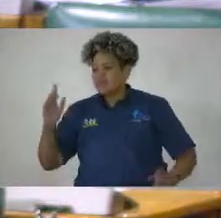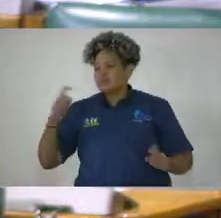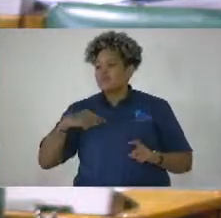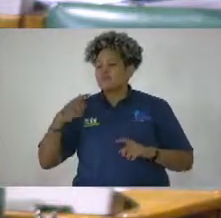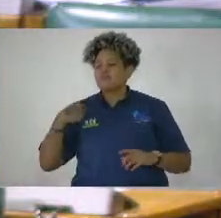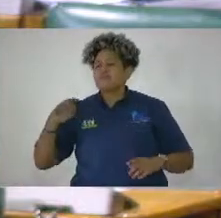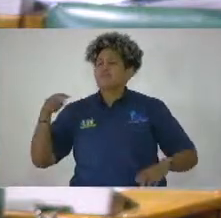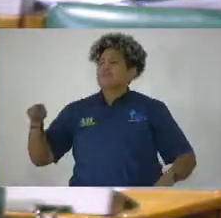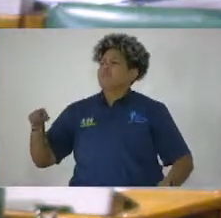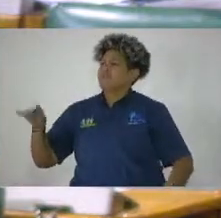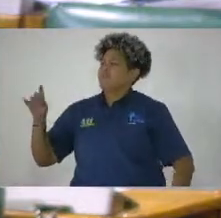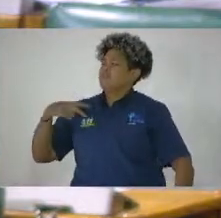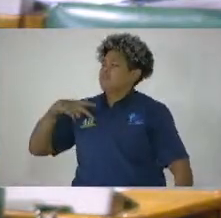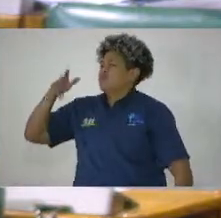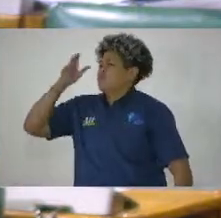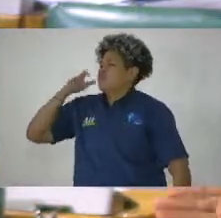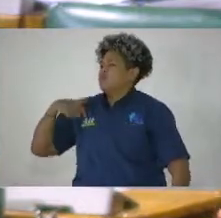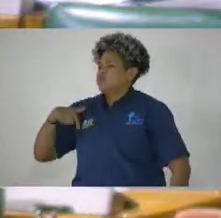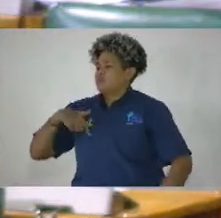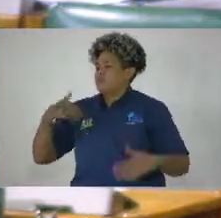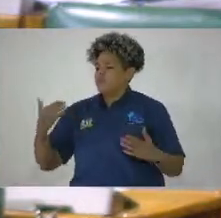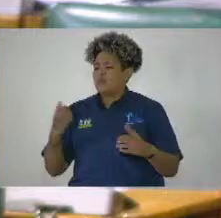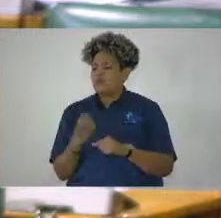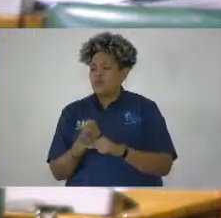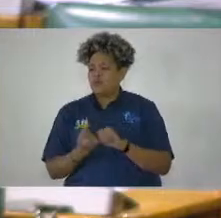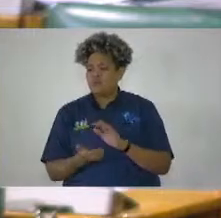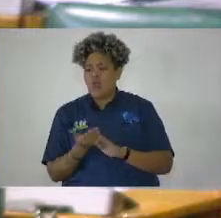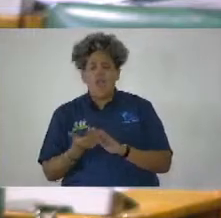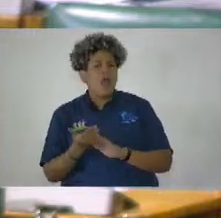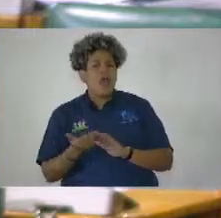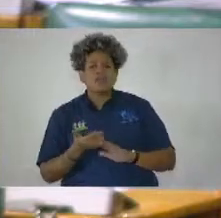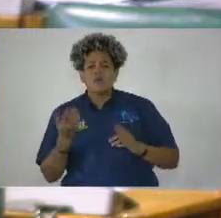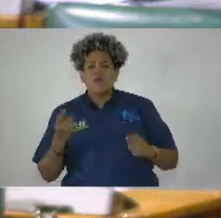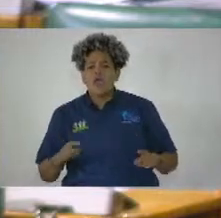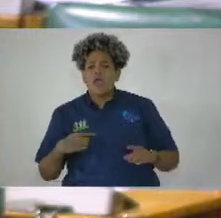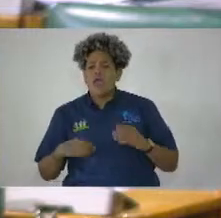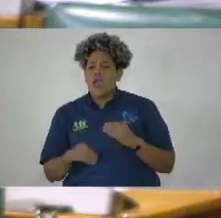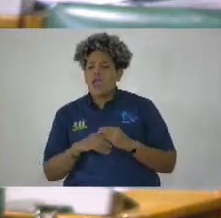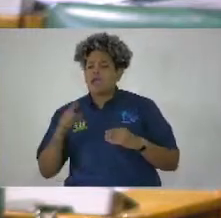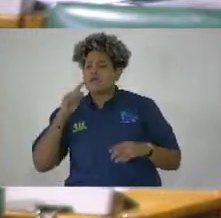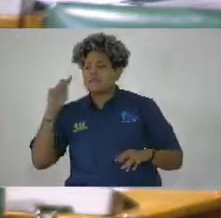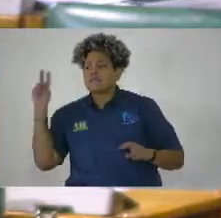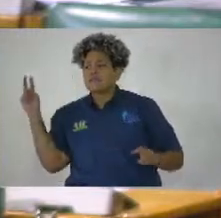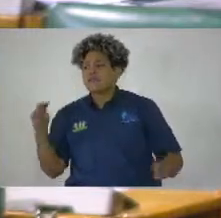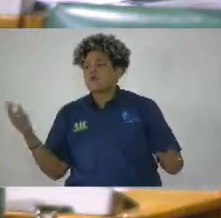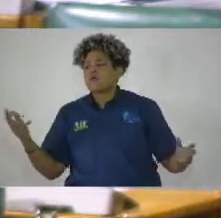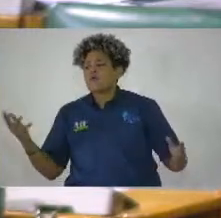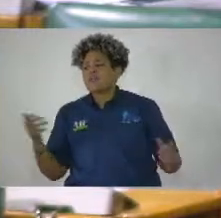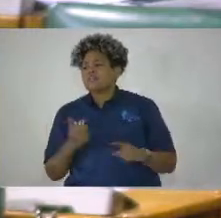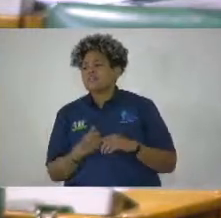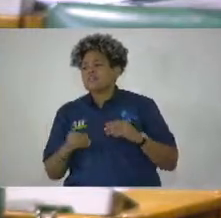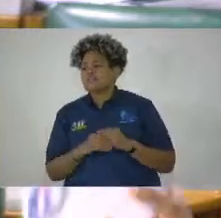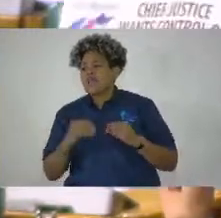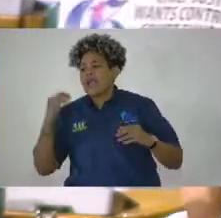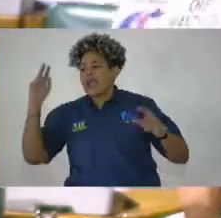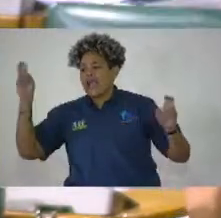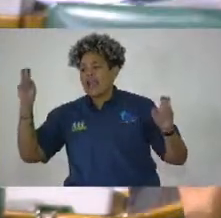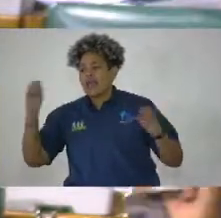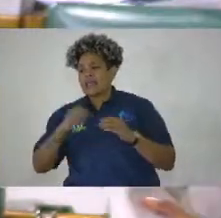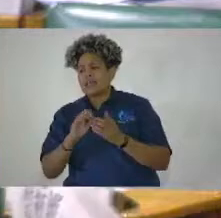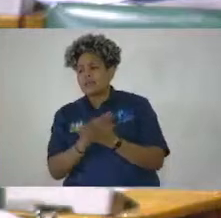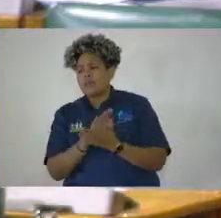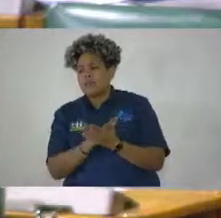my attention, we got to work right away. And in light of what is the headline in the